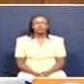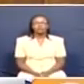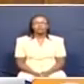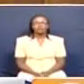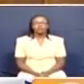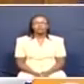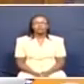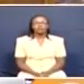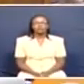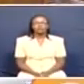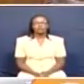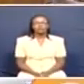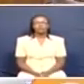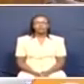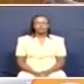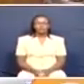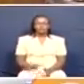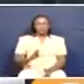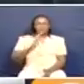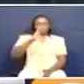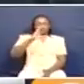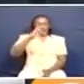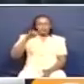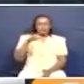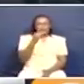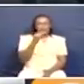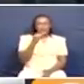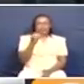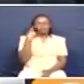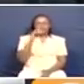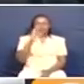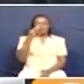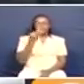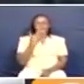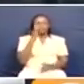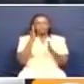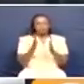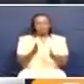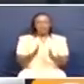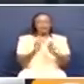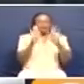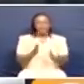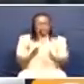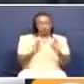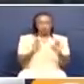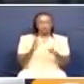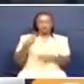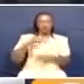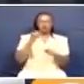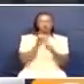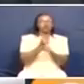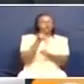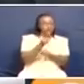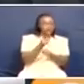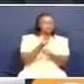My Lord Chief Justice, on behalf of the third respondent, it's important, my Lord, that we put this matter in